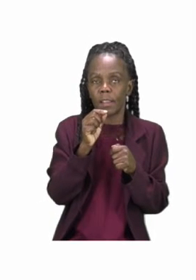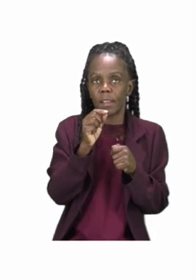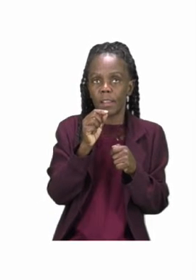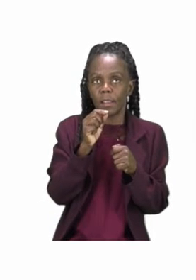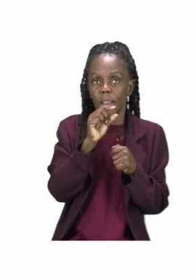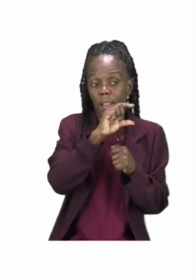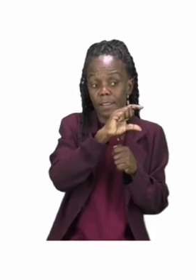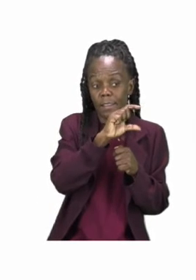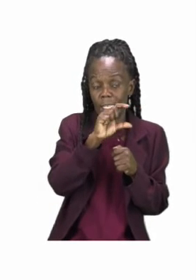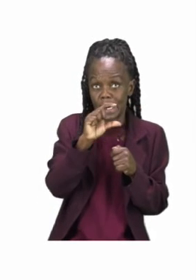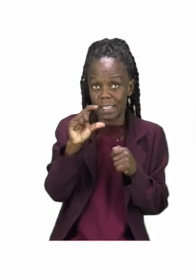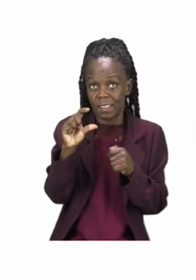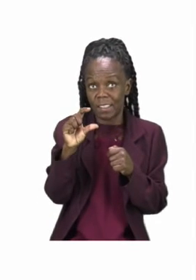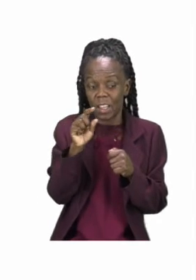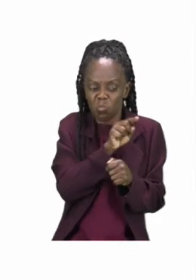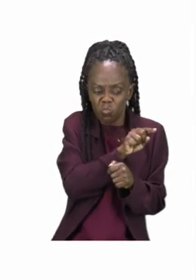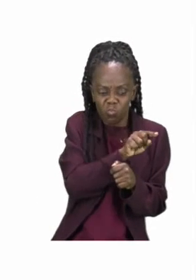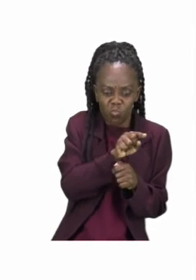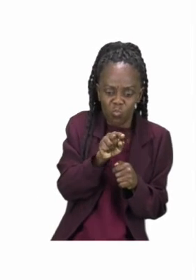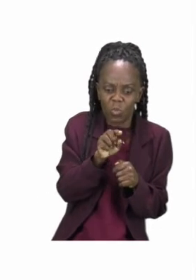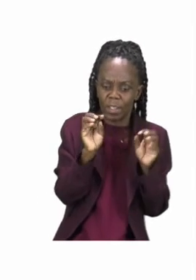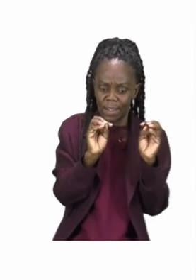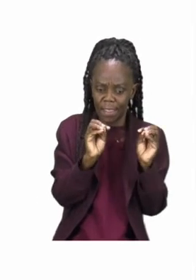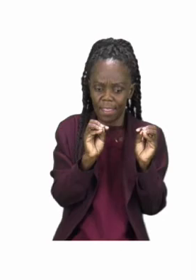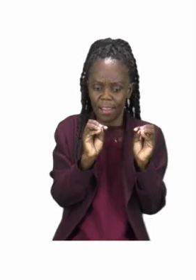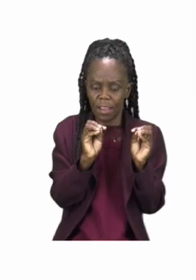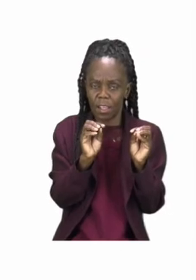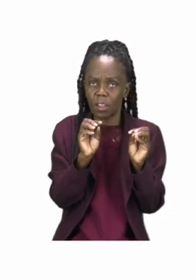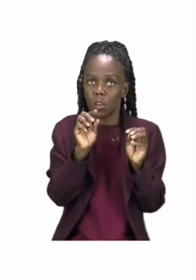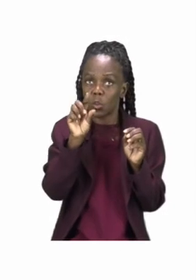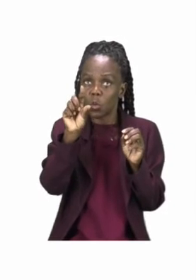it, shout hooray, hooray. If you're happy and you know it, do all three.